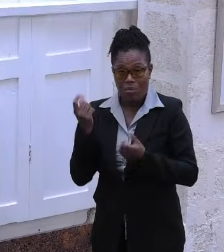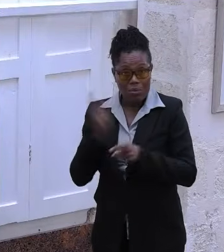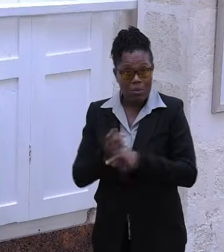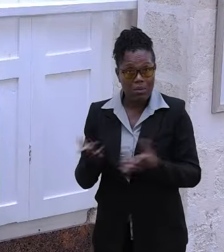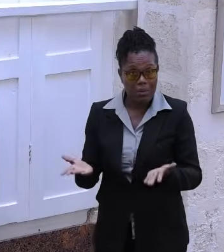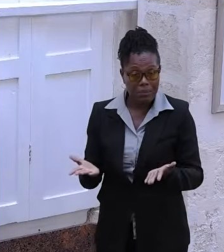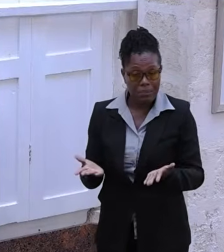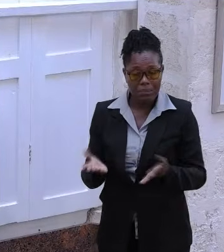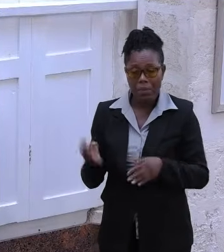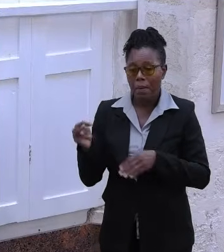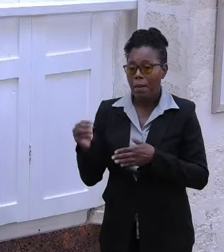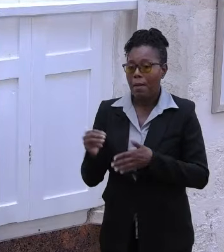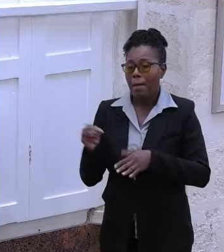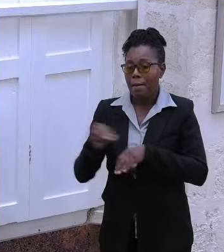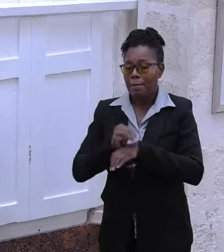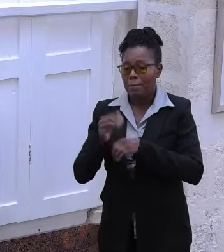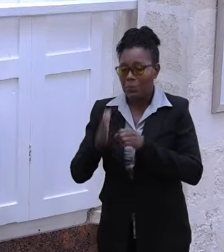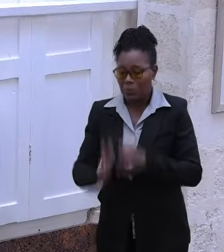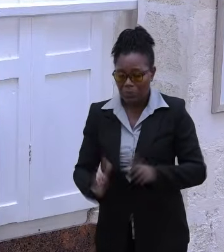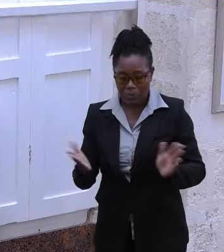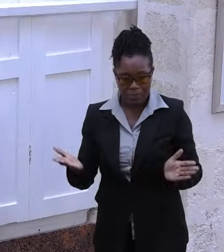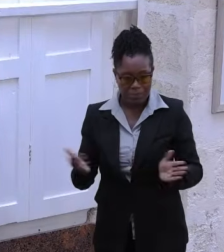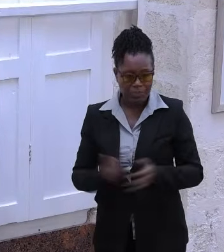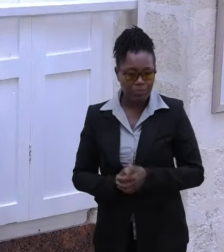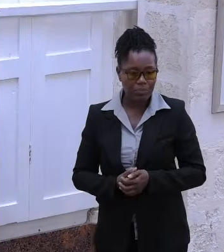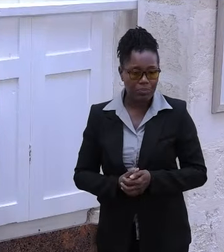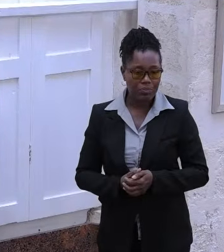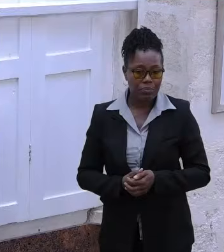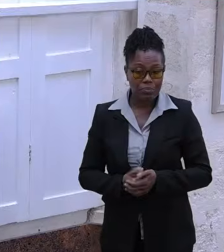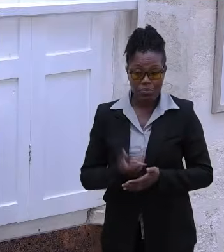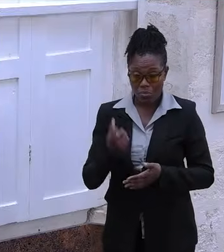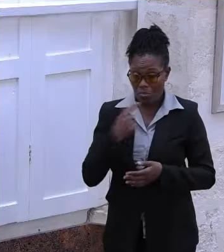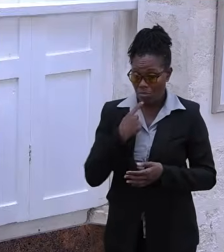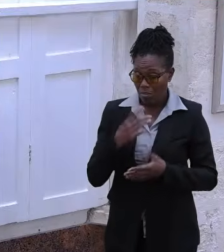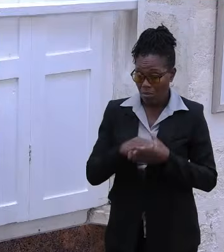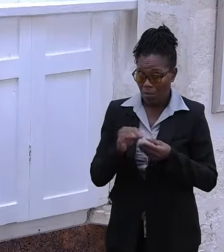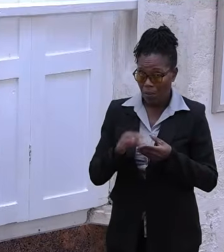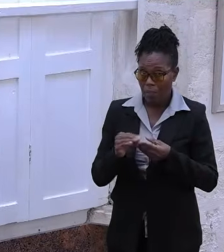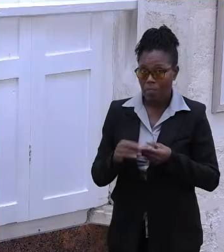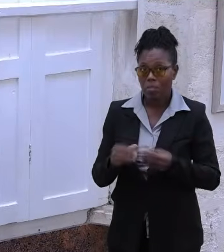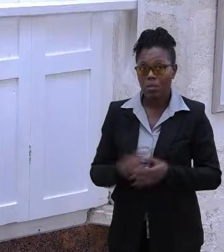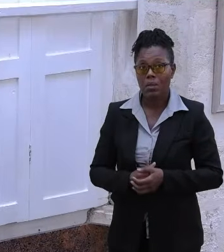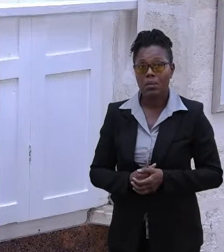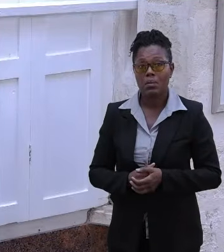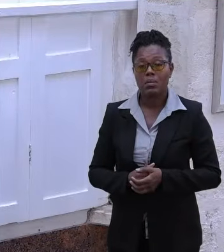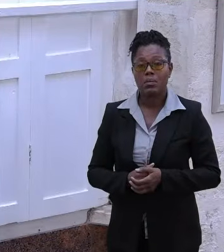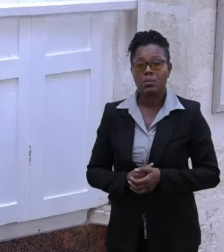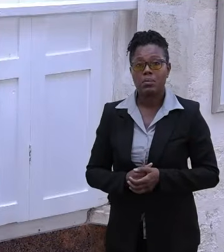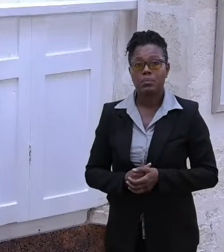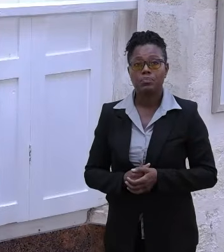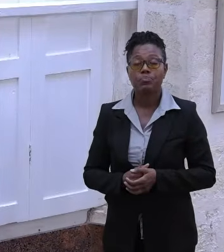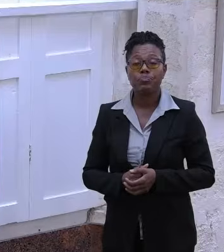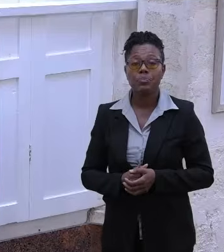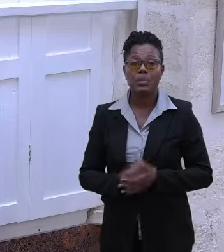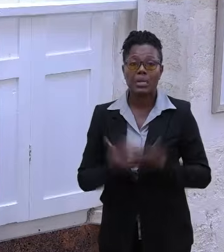Minister Weir, I think you had a comment, so over to you, Minister. Thank you,